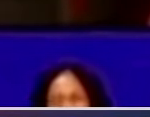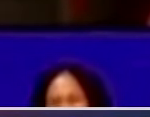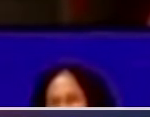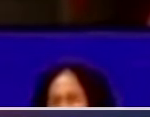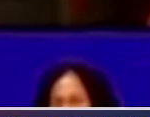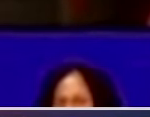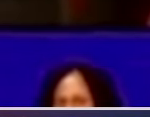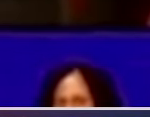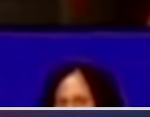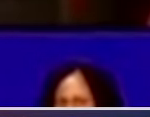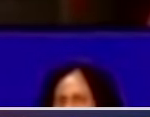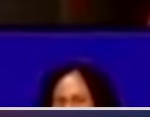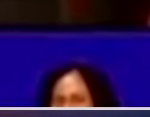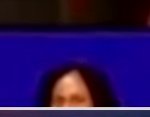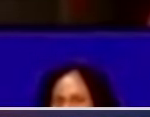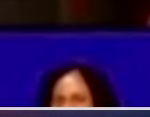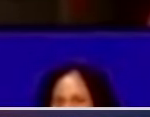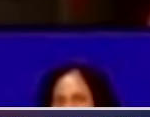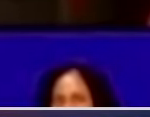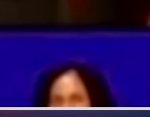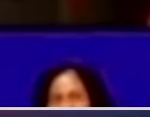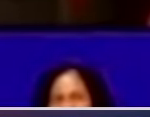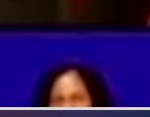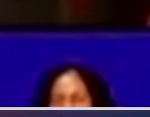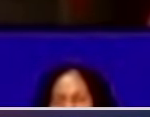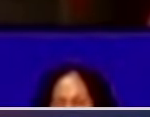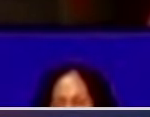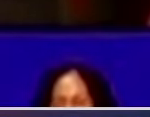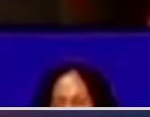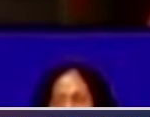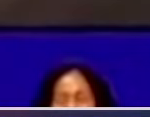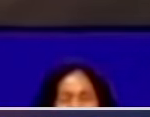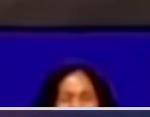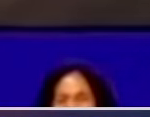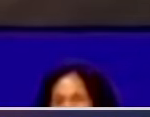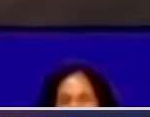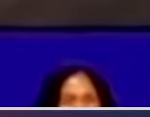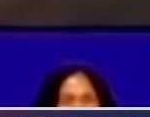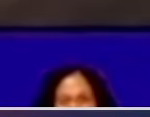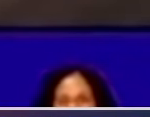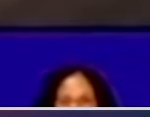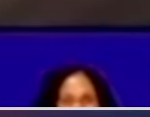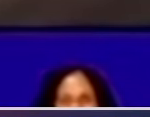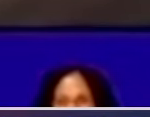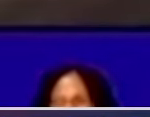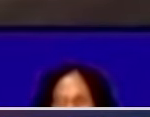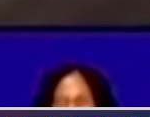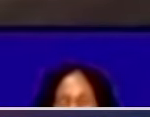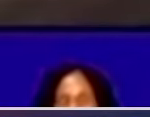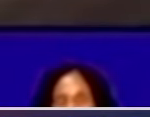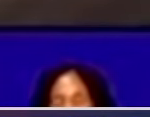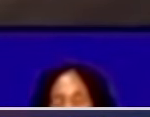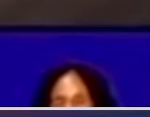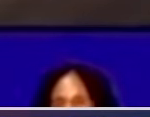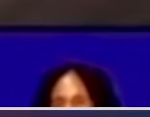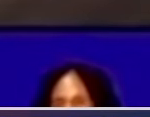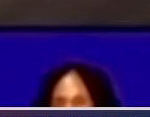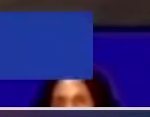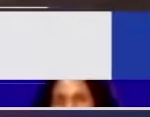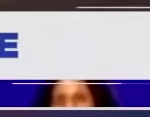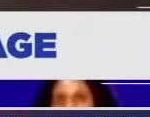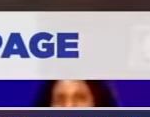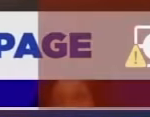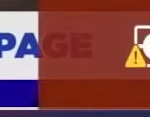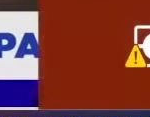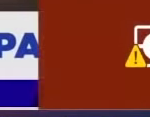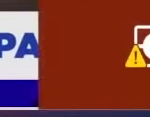with a water cannon for the crime of waiting in a queue to collect a SASSA grant, there should have been no doubt